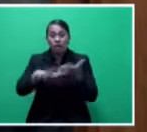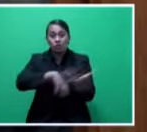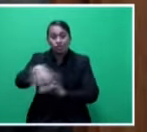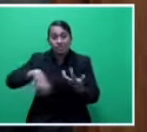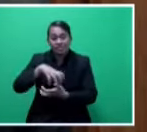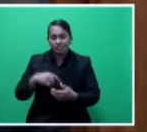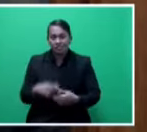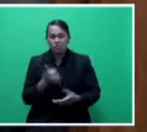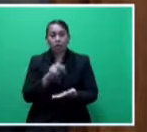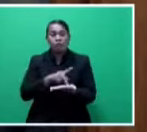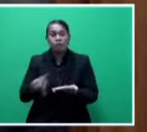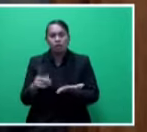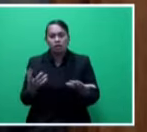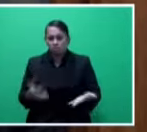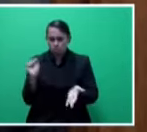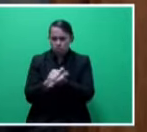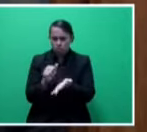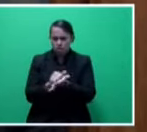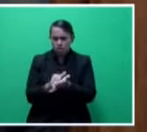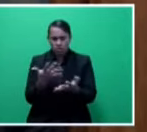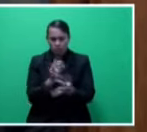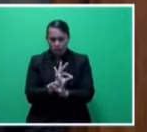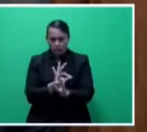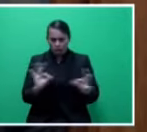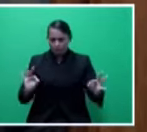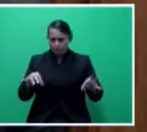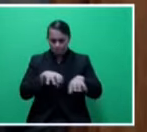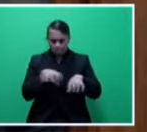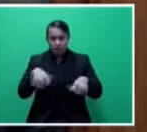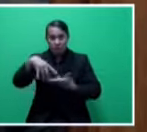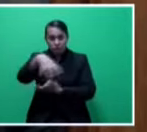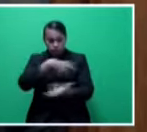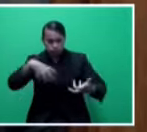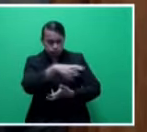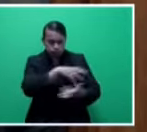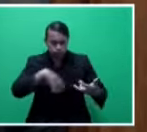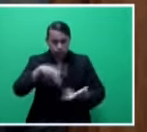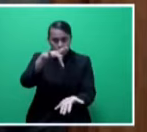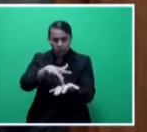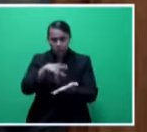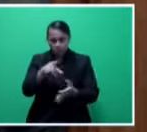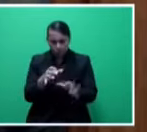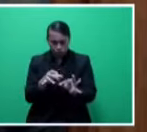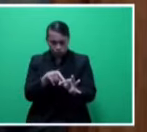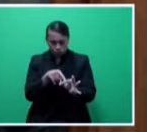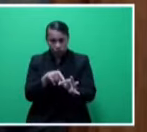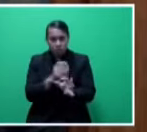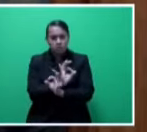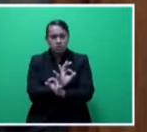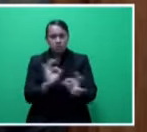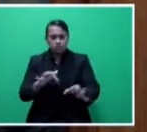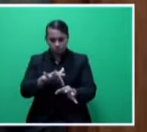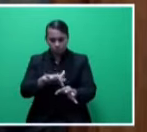radars. This is beneficial for the ministry and for the country as a whole, as we are able to effectively track the movement of tropical cyclone